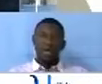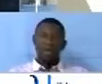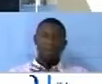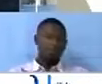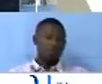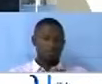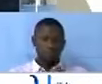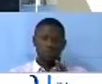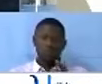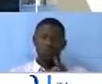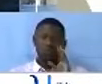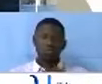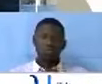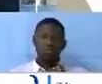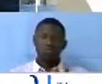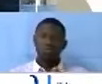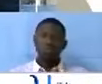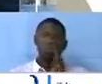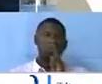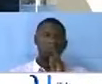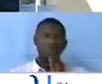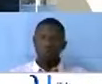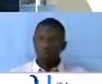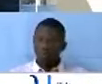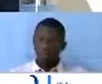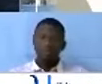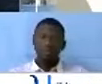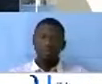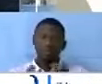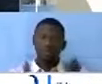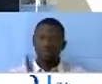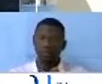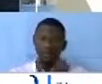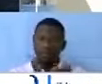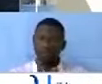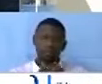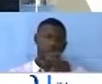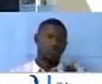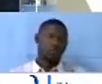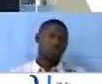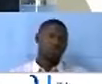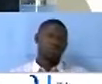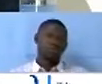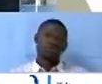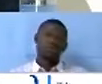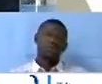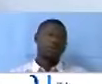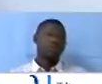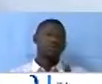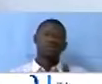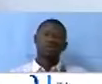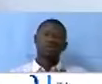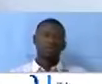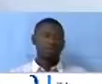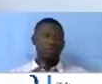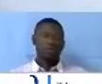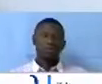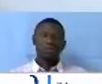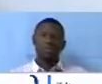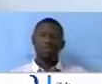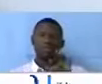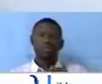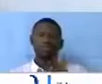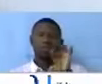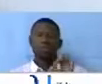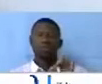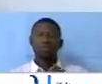who leads the investigation. Loolu nga wax ni day amul dara lu mu def ak kan mo jité won gis yoyu. That is the choice, of course, Mr.